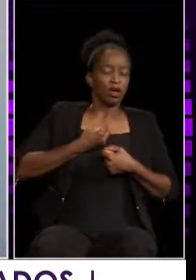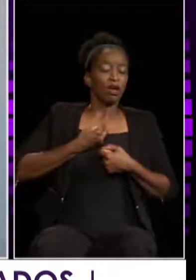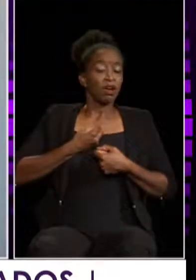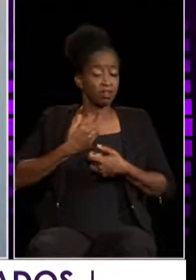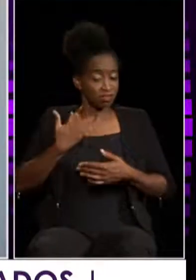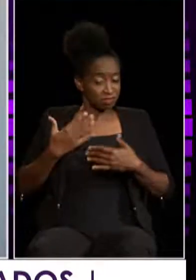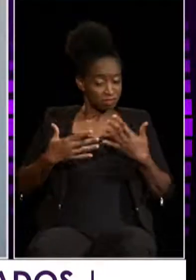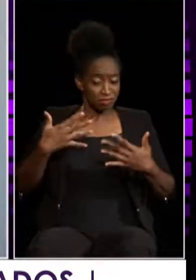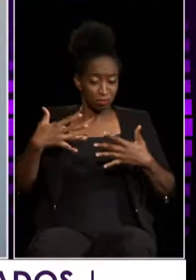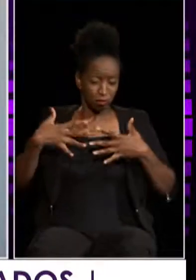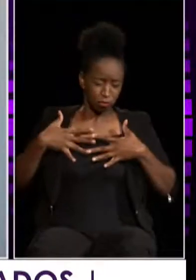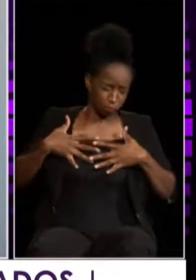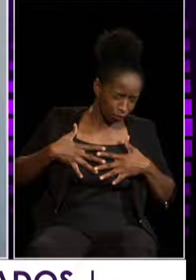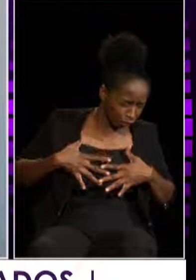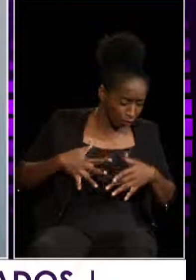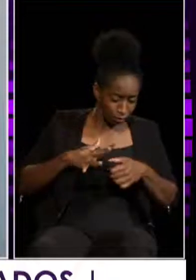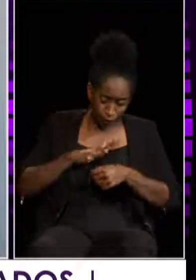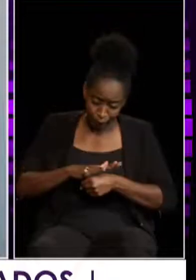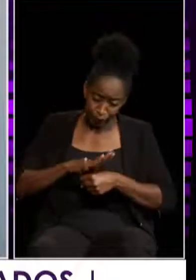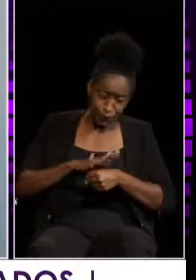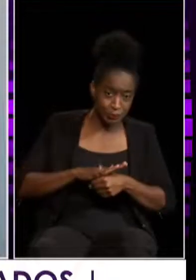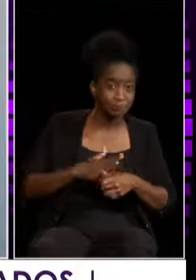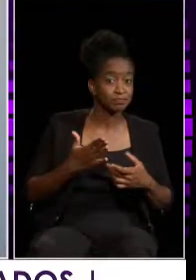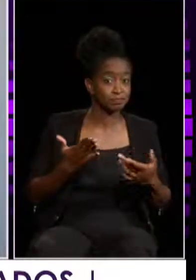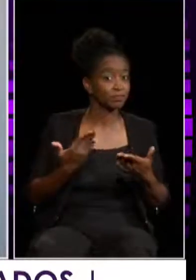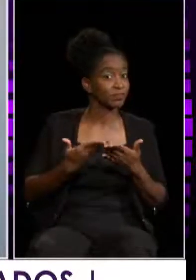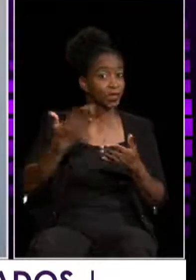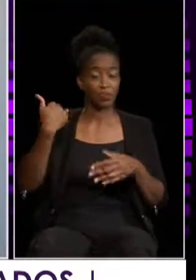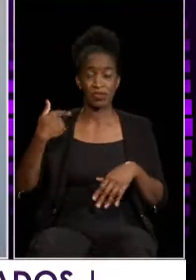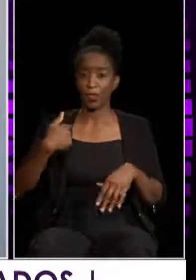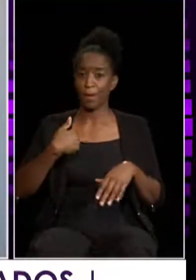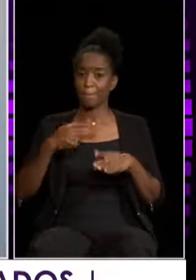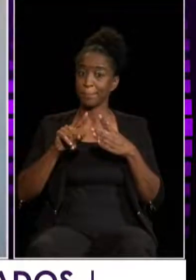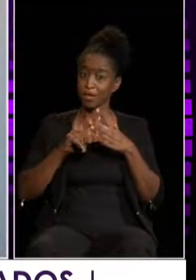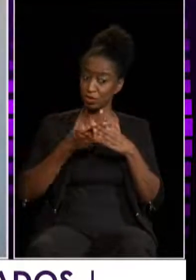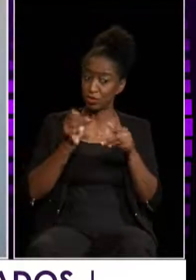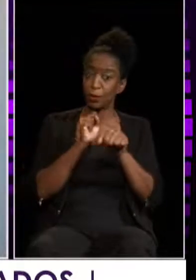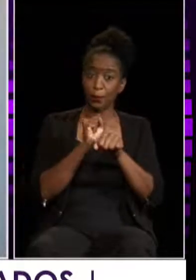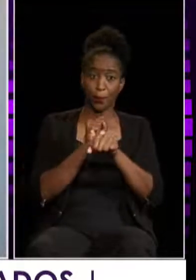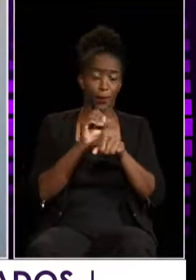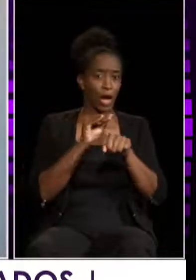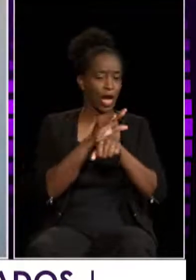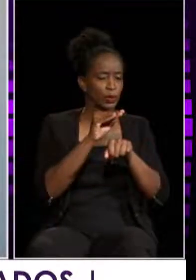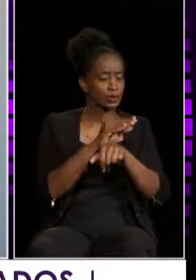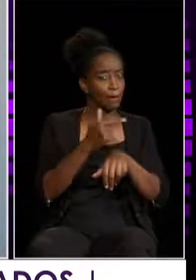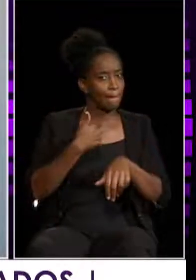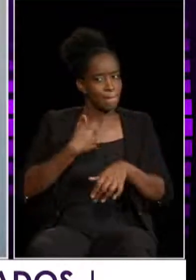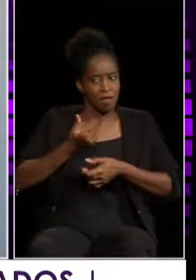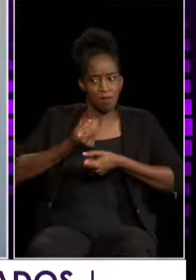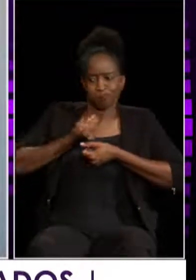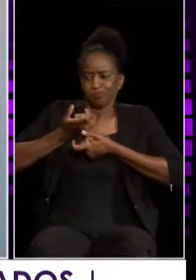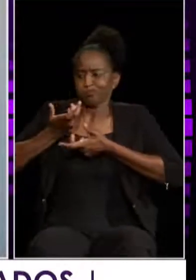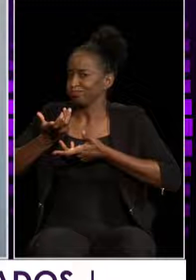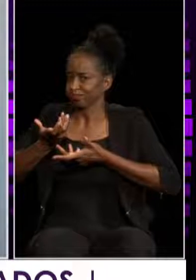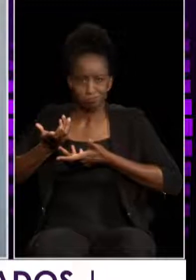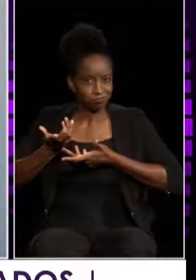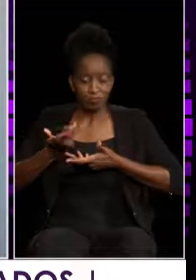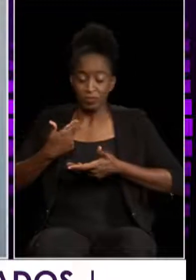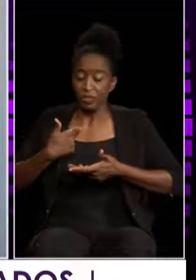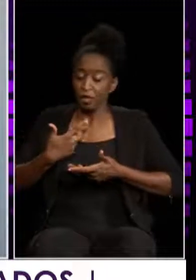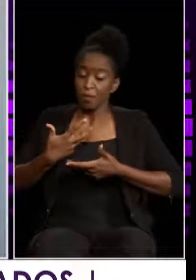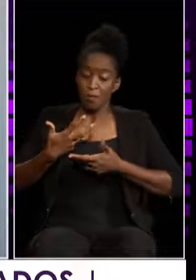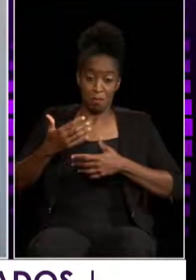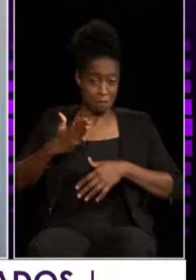first was a counselor, I did not understand how to release, and it began to affect my health. So it is important to